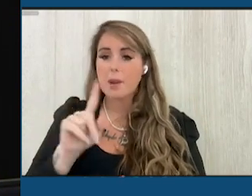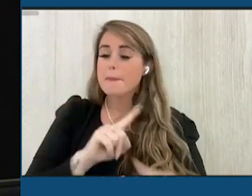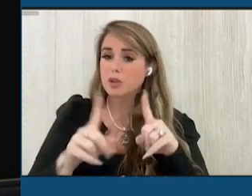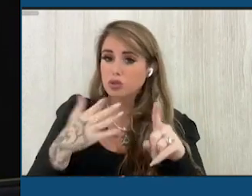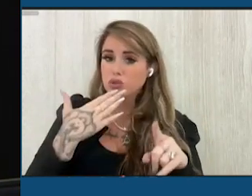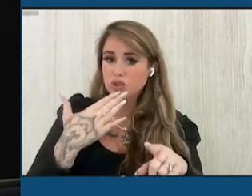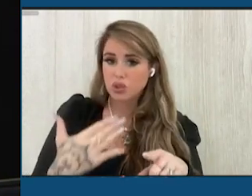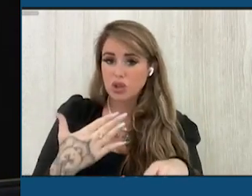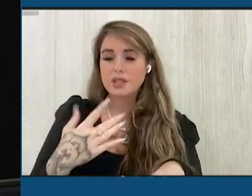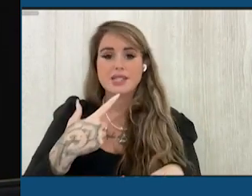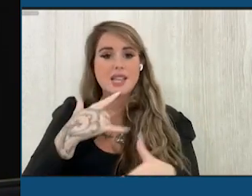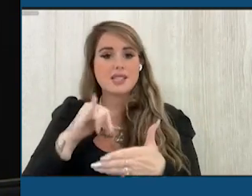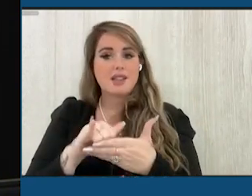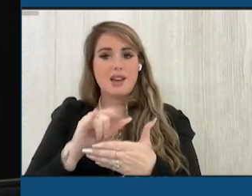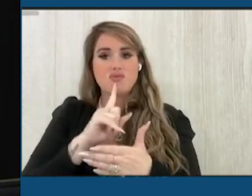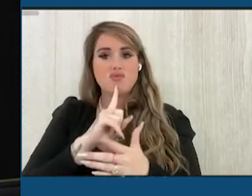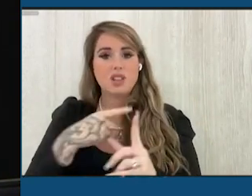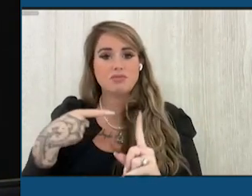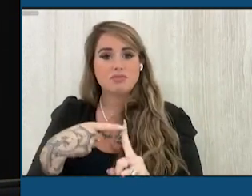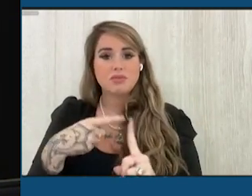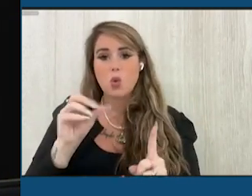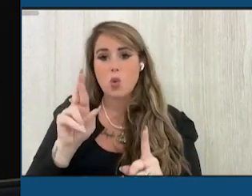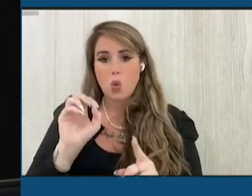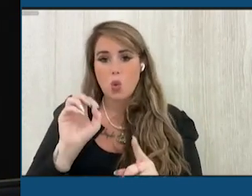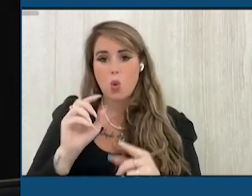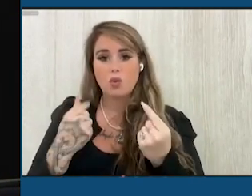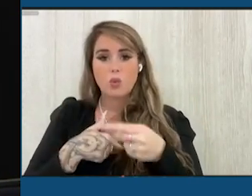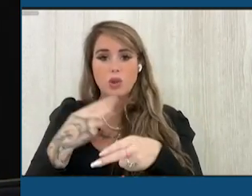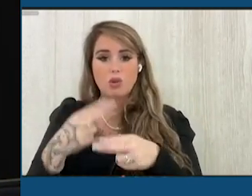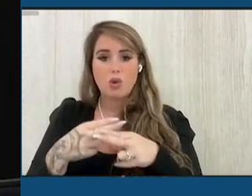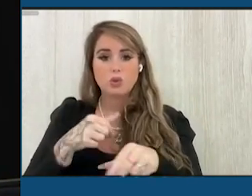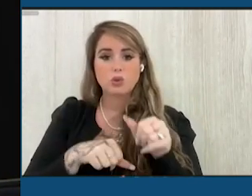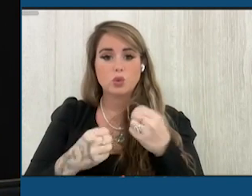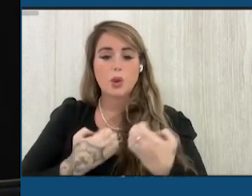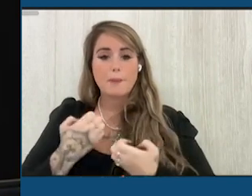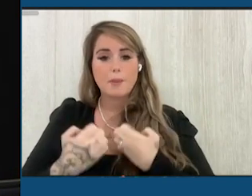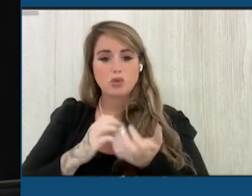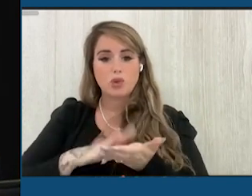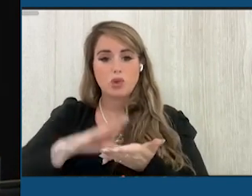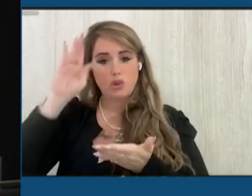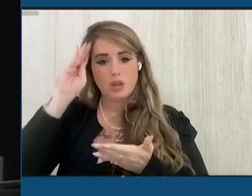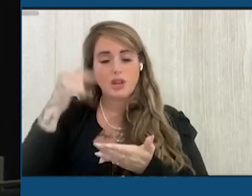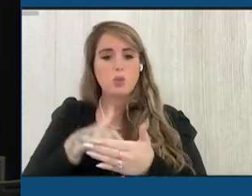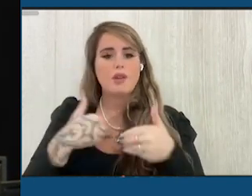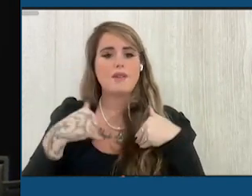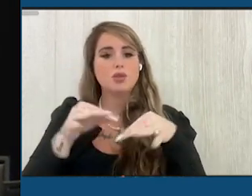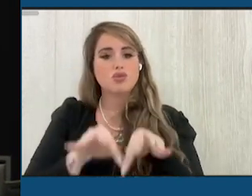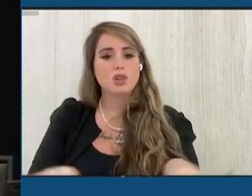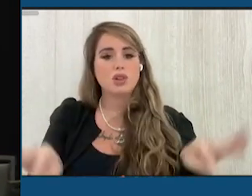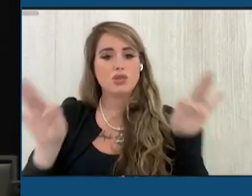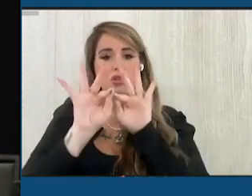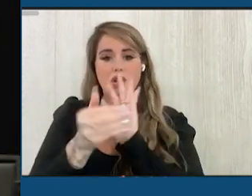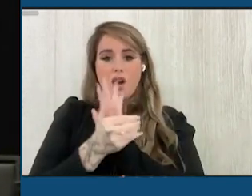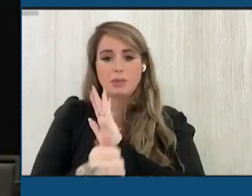core of what we call social and emotional learning are critical competencies, like